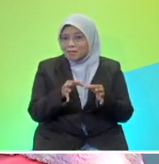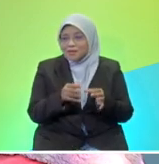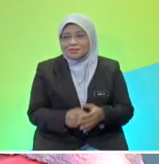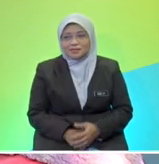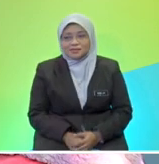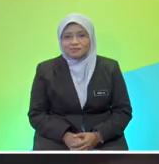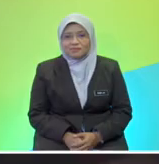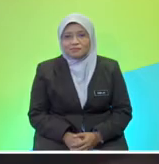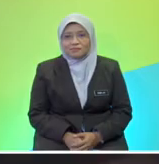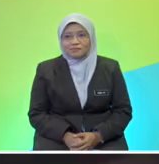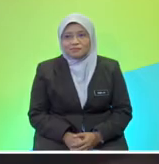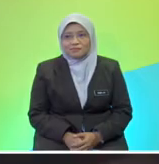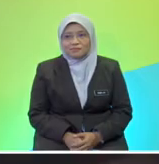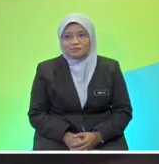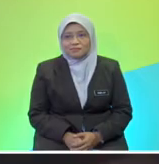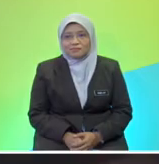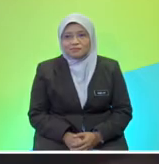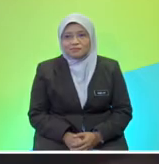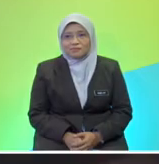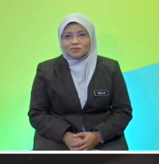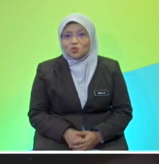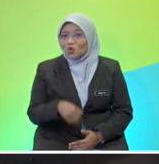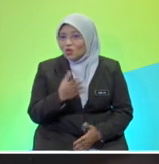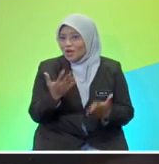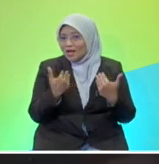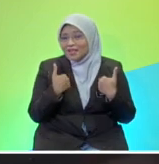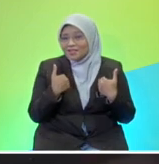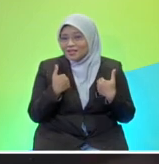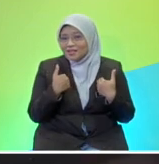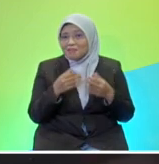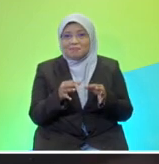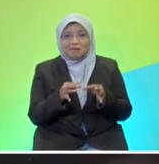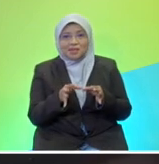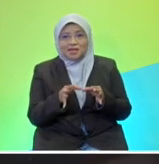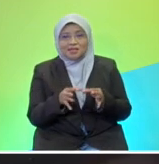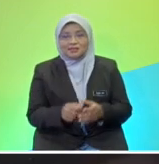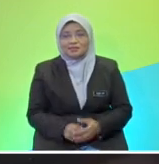Okay. Have you played marbles before? Oh, you also have marbles? I have some marbles too, teacher. Okay, good.